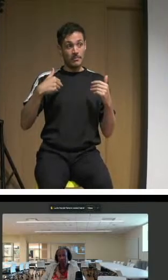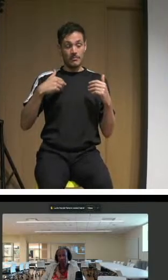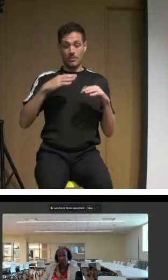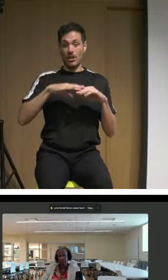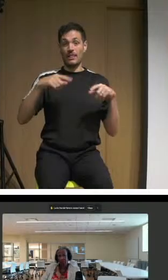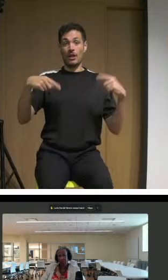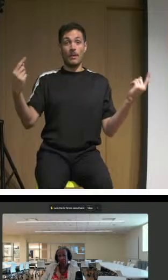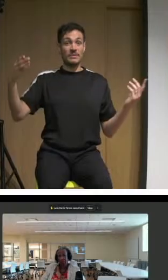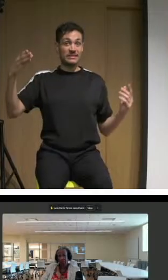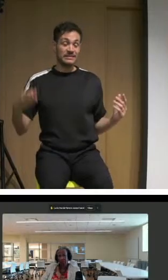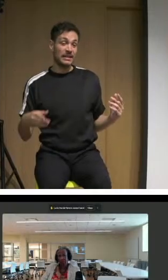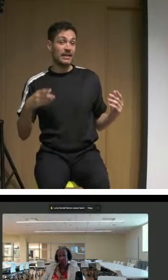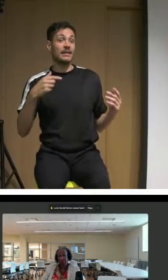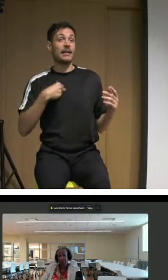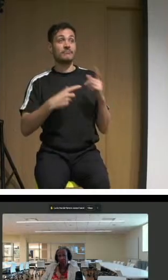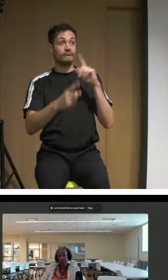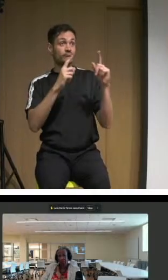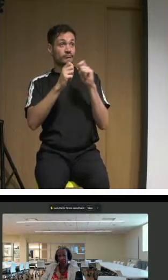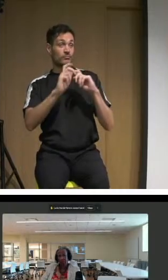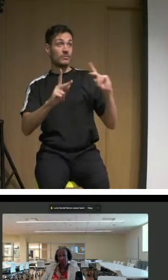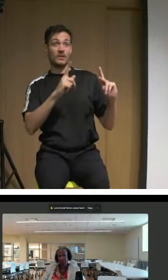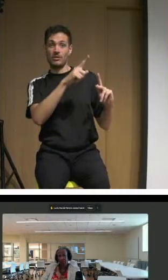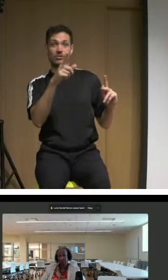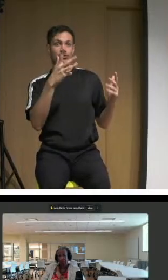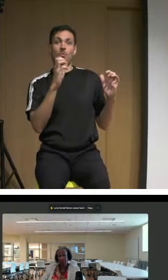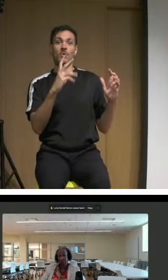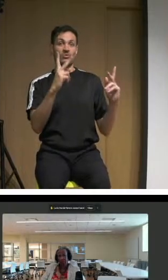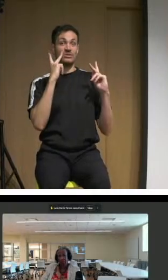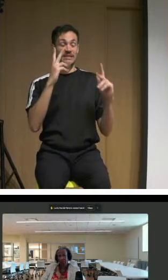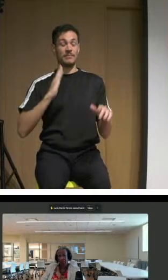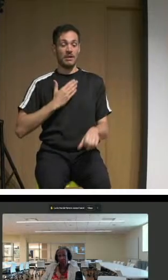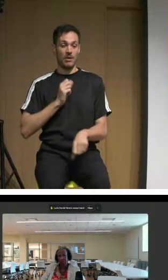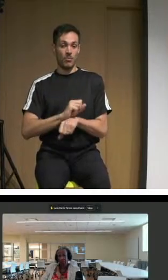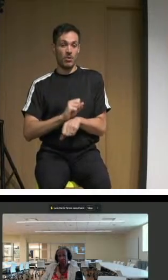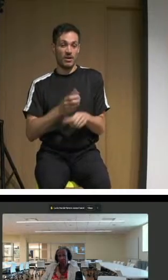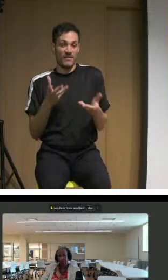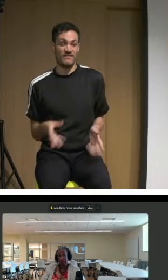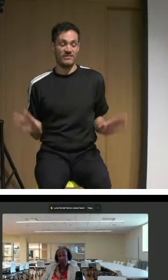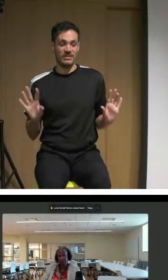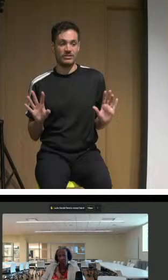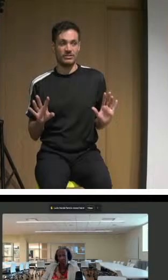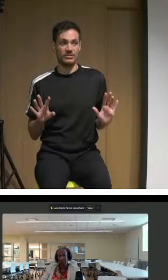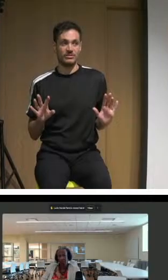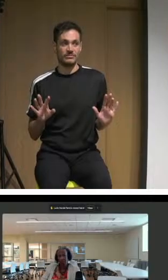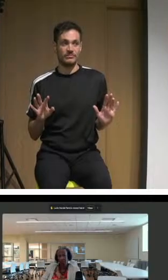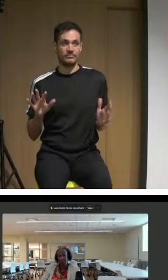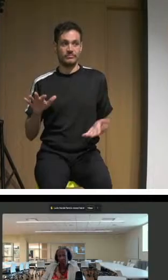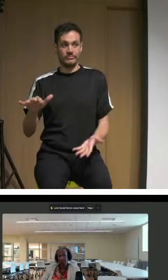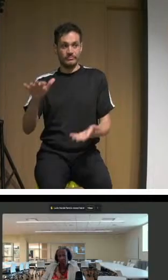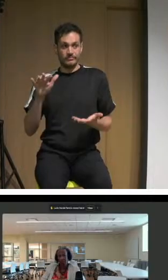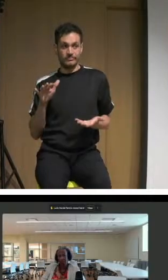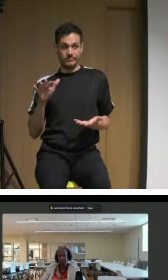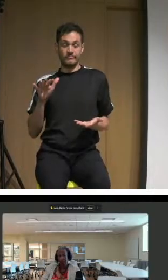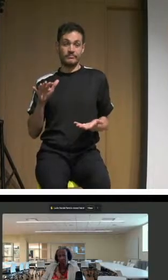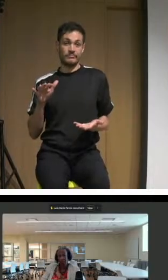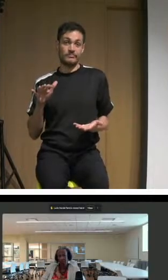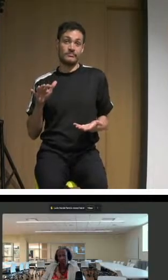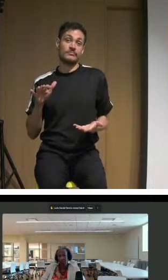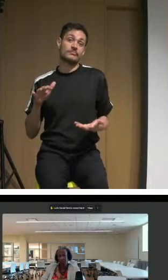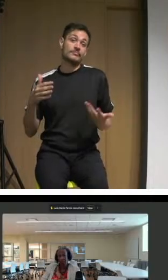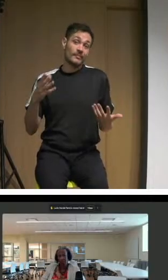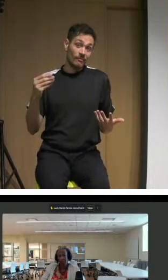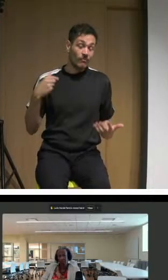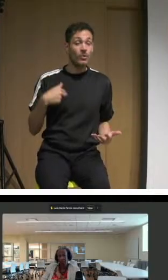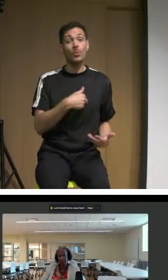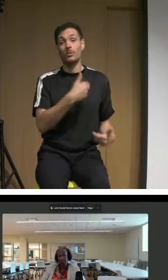want to see the work of this commission done, and it is something that could, and we don't know because we have questions and we'll wait to see what